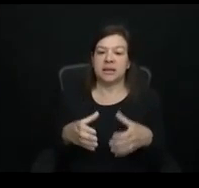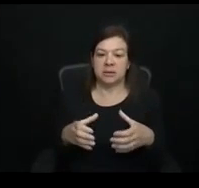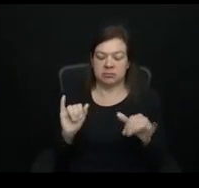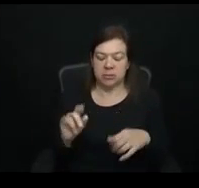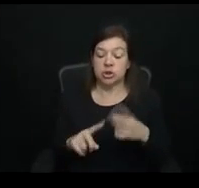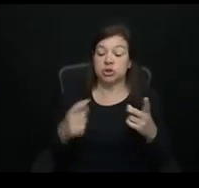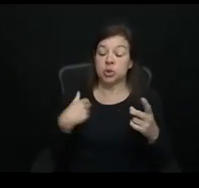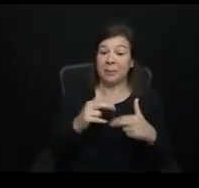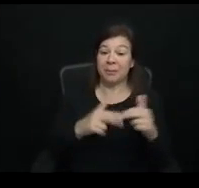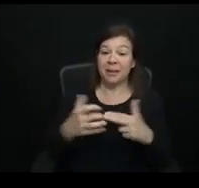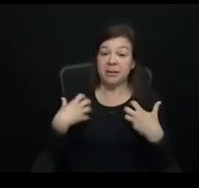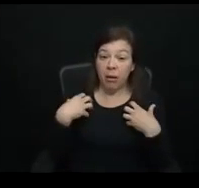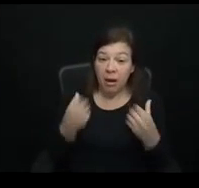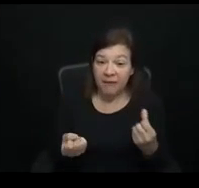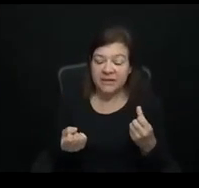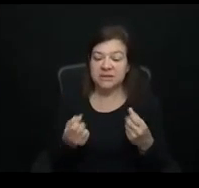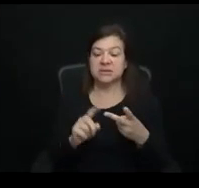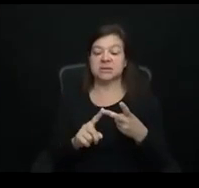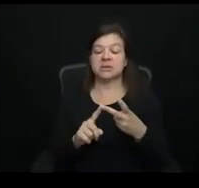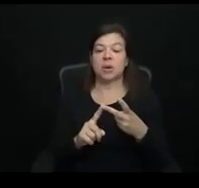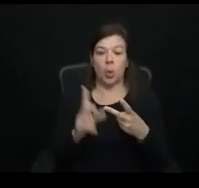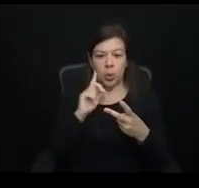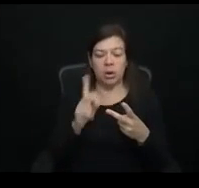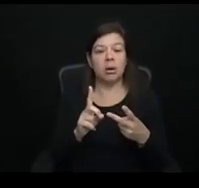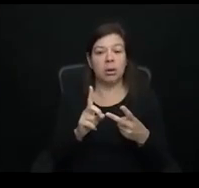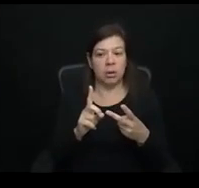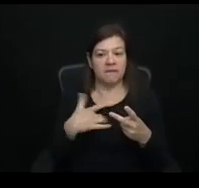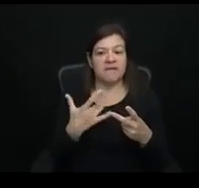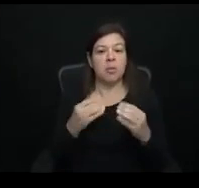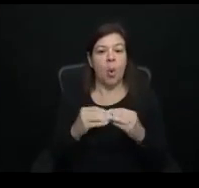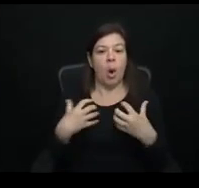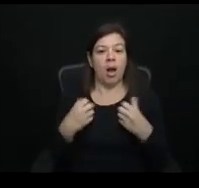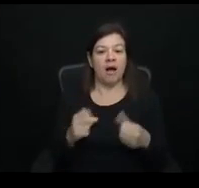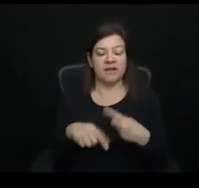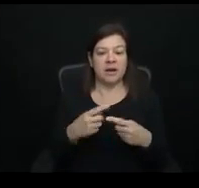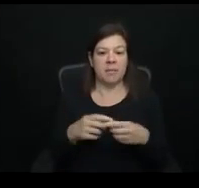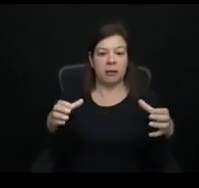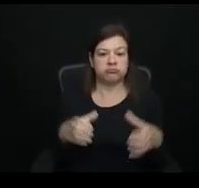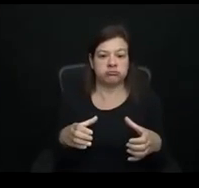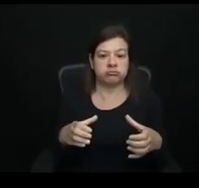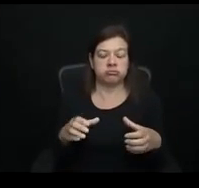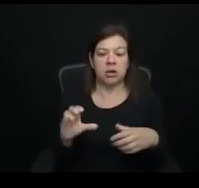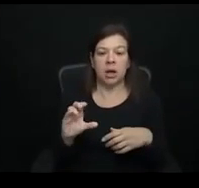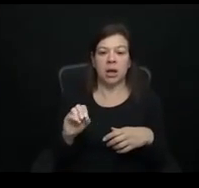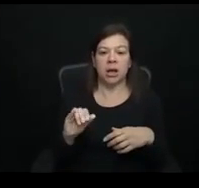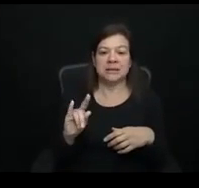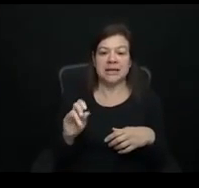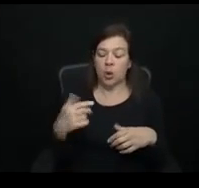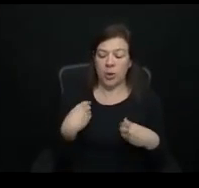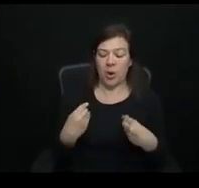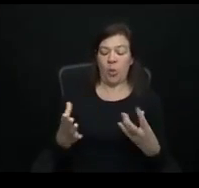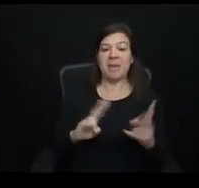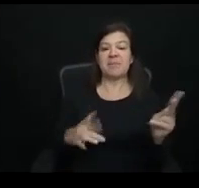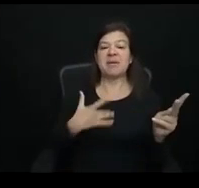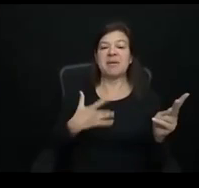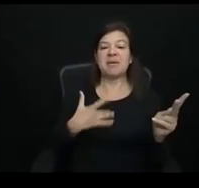and we try to be fairly conservative about containment, because there's nothing that we don't want to give a false sense of security to people and then